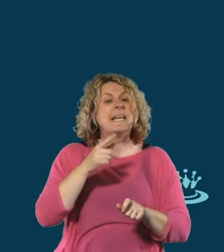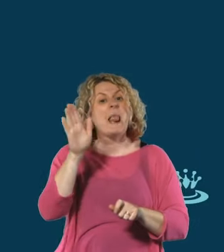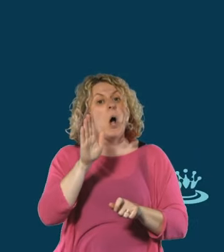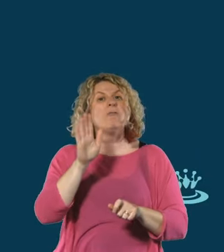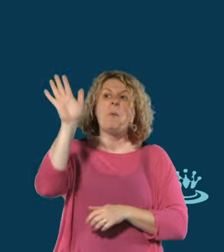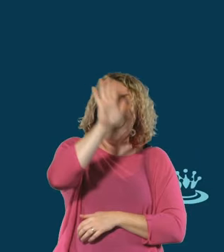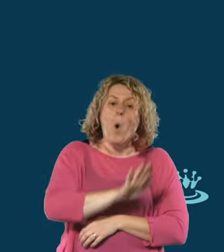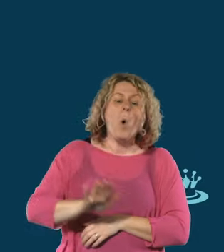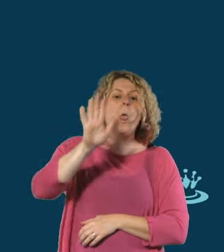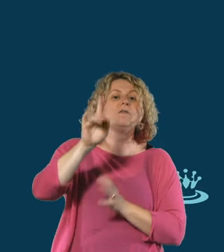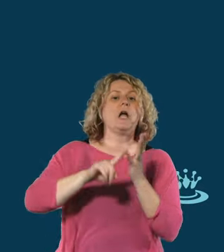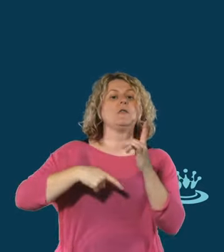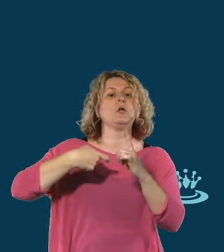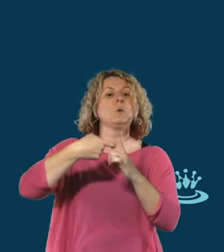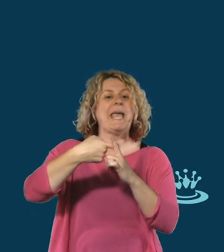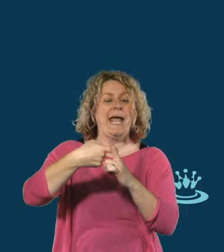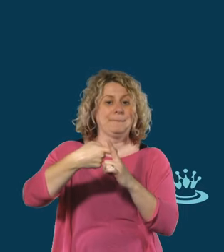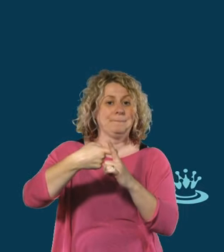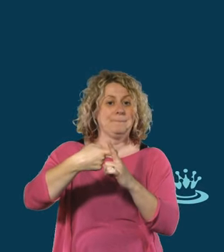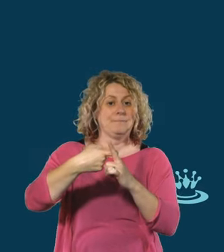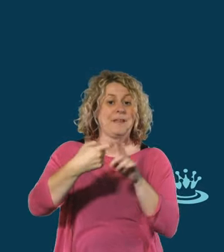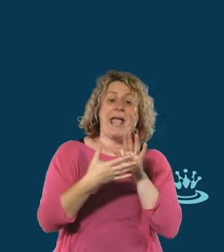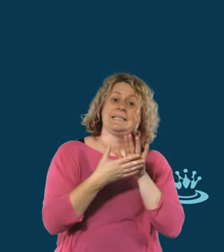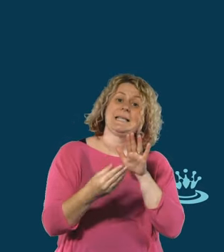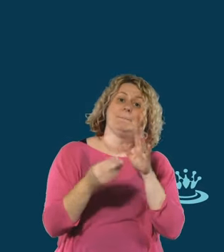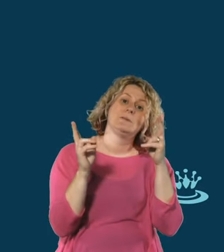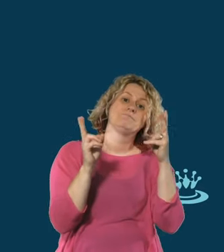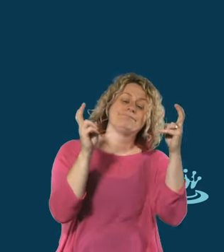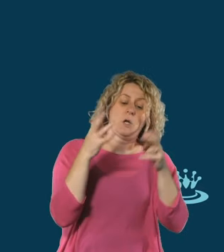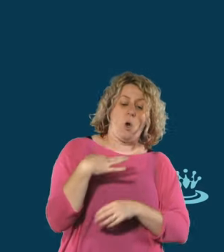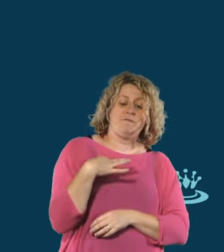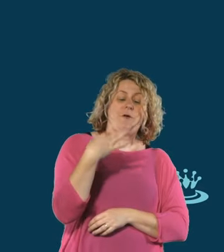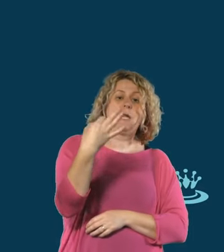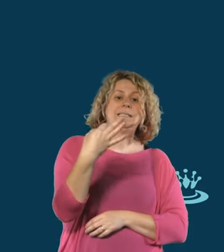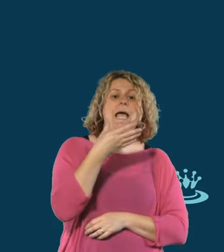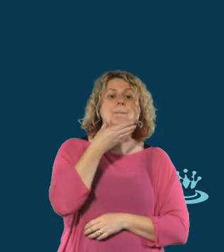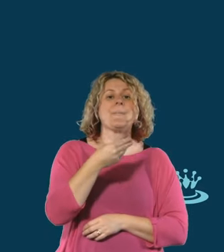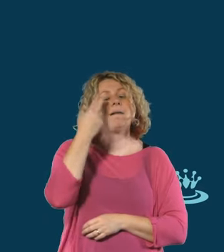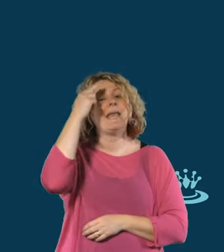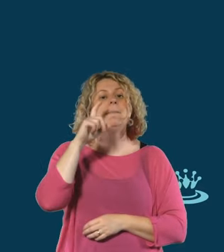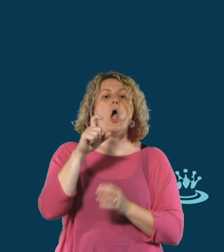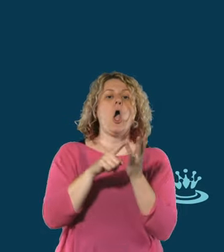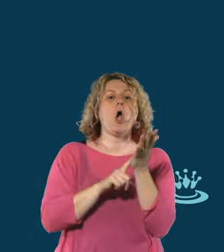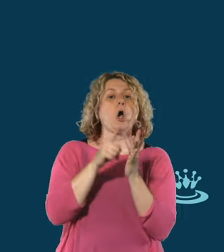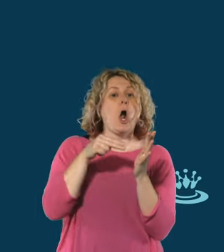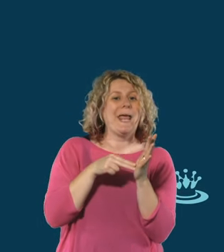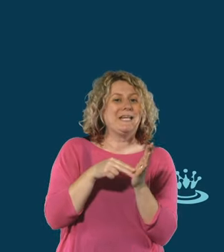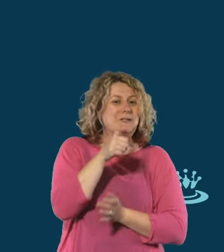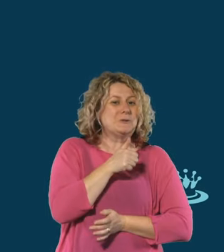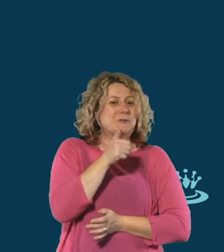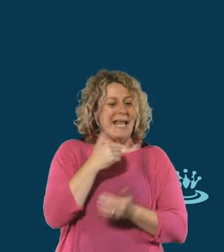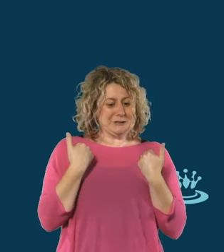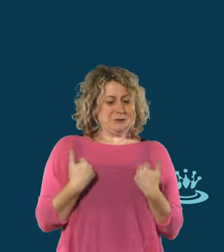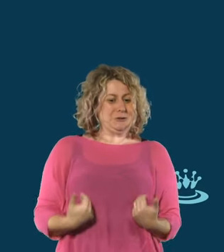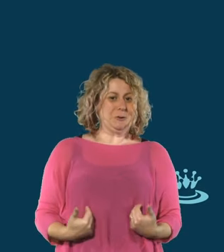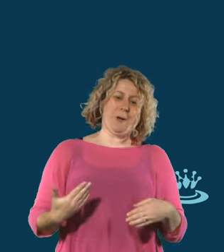today. This is volunteer Colin with his family from Stockton-on-Tees. Old habits die hard, hot drinks